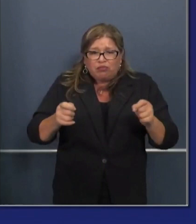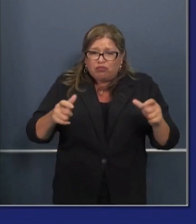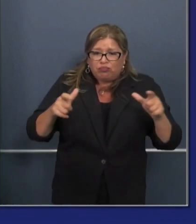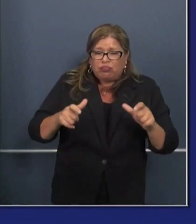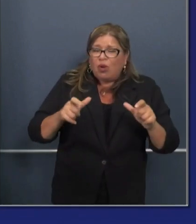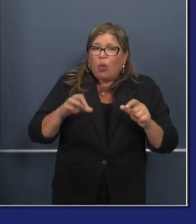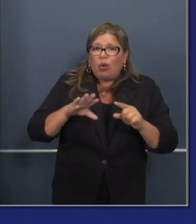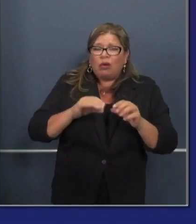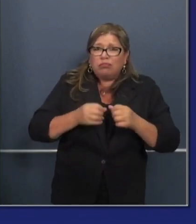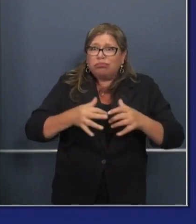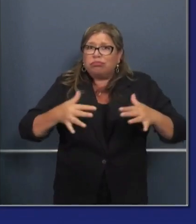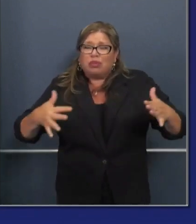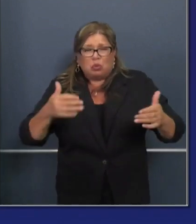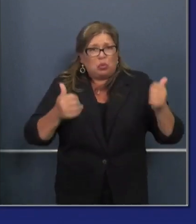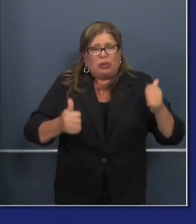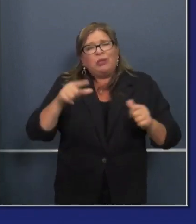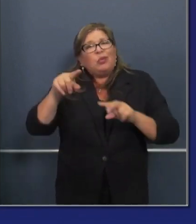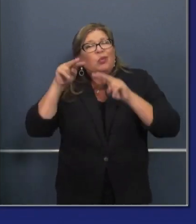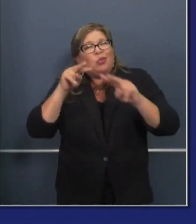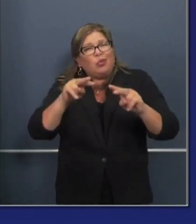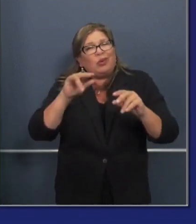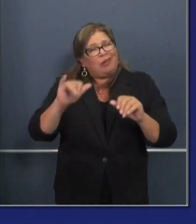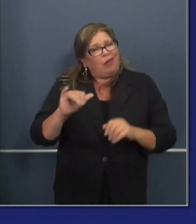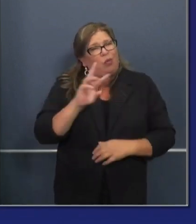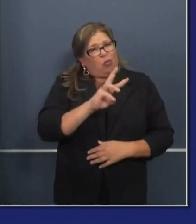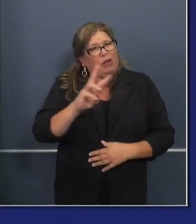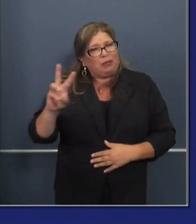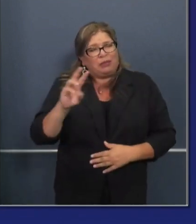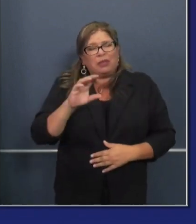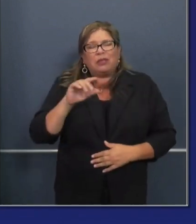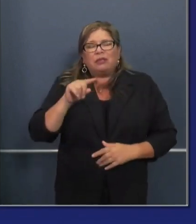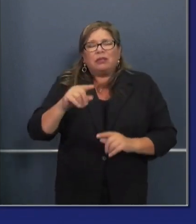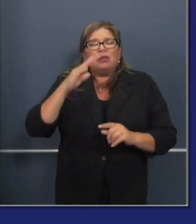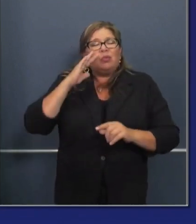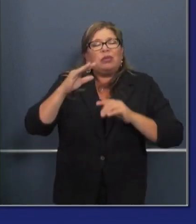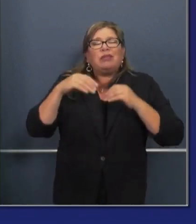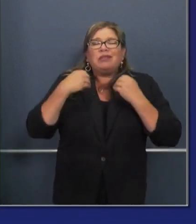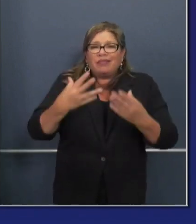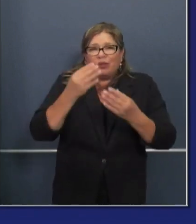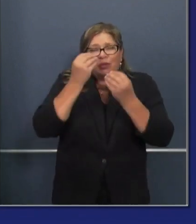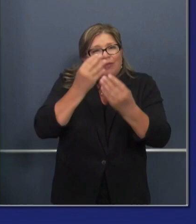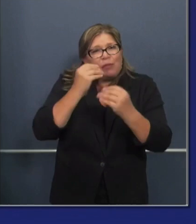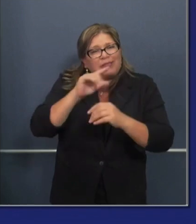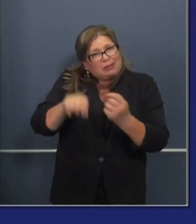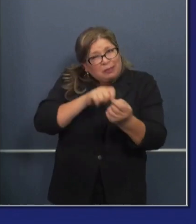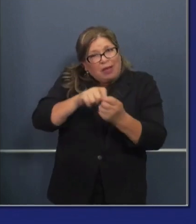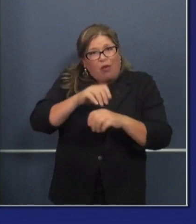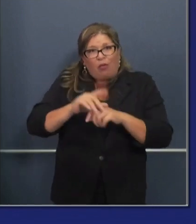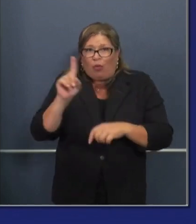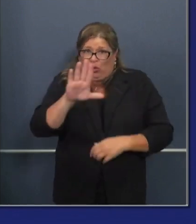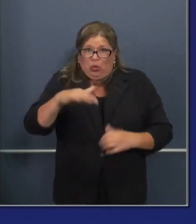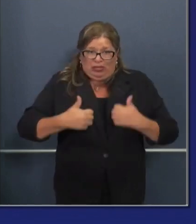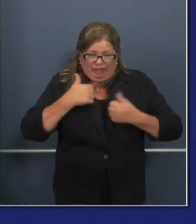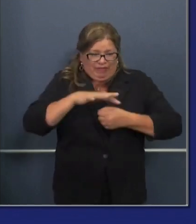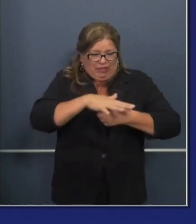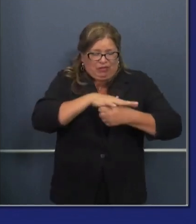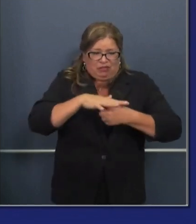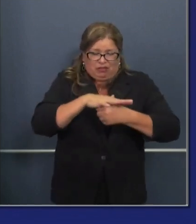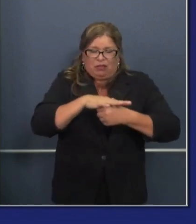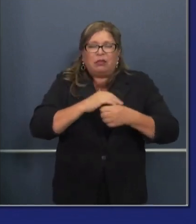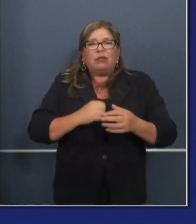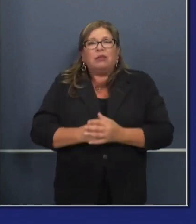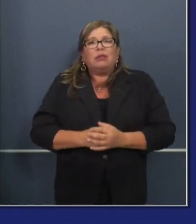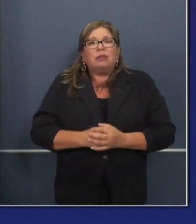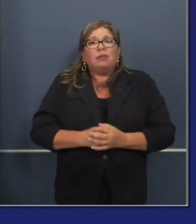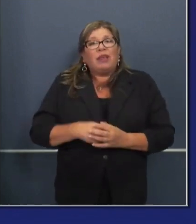and those specific businesses that are part of the guidance documents are actually doing their part to